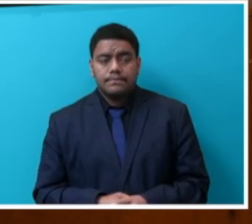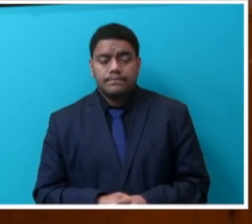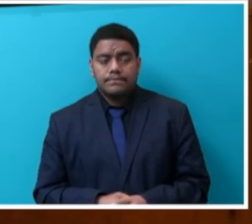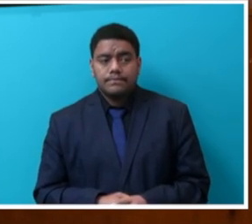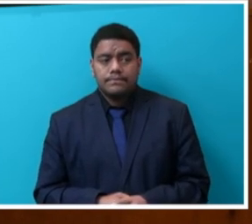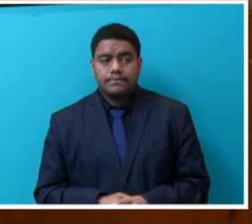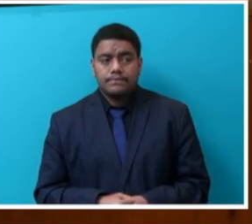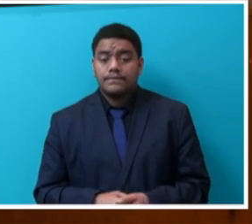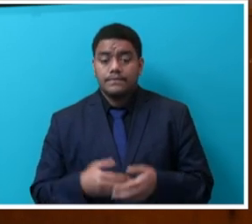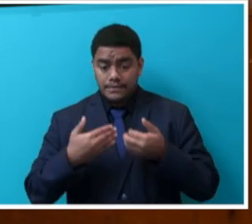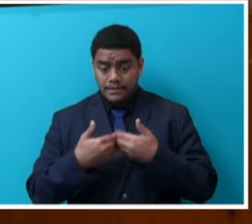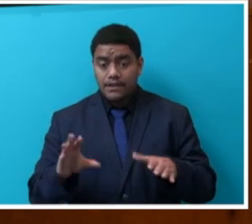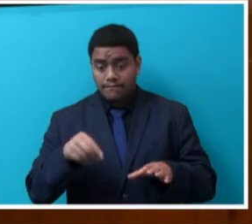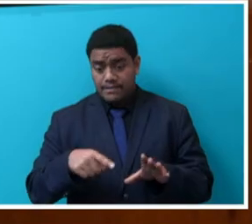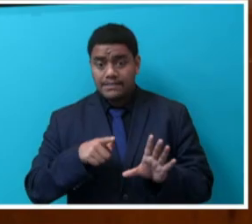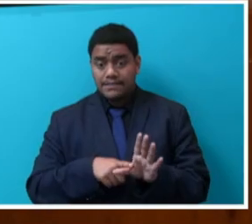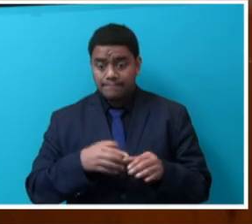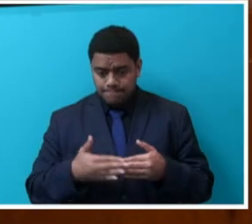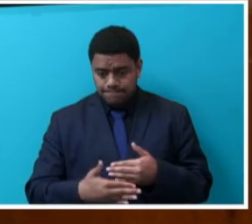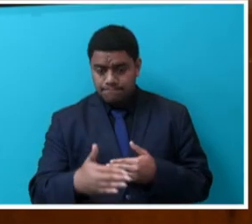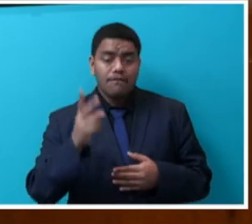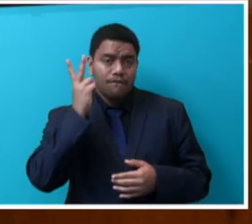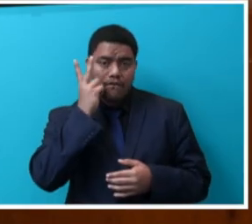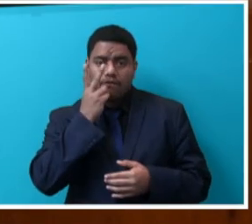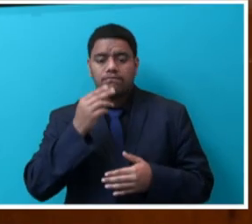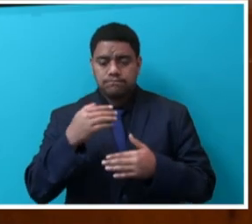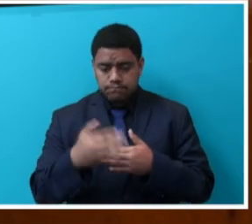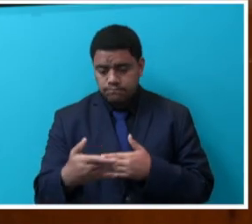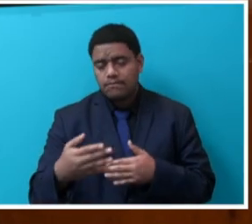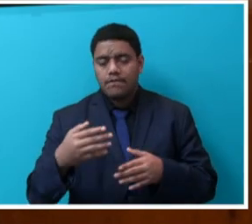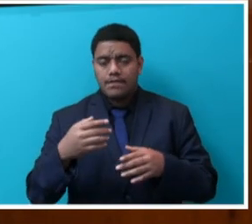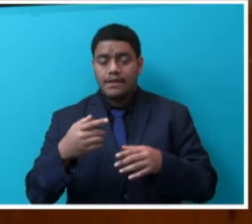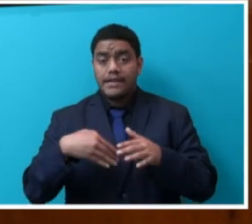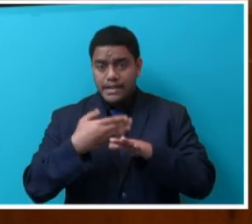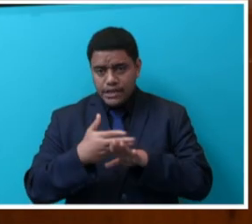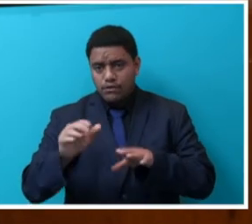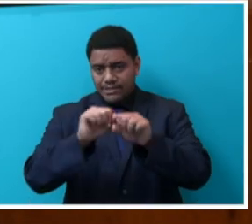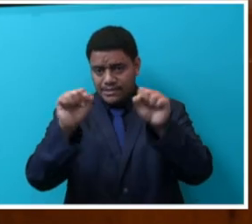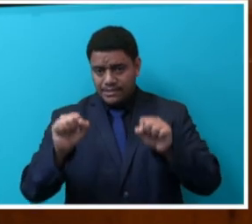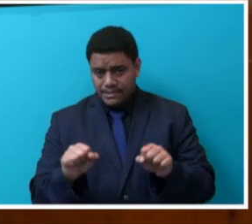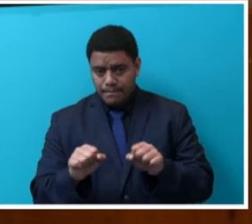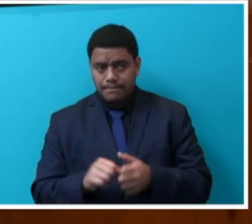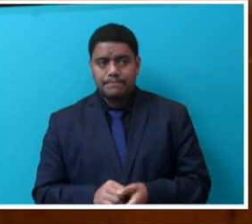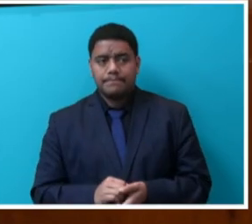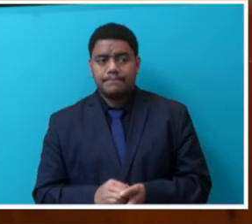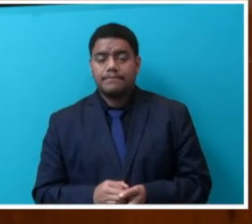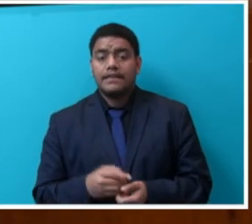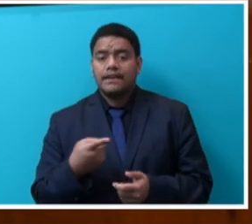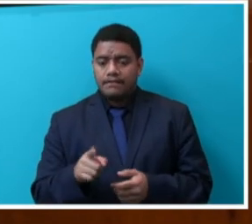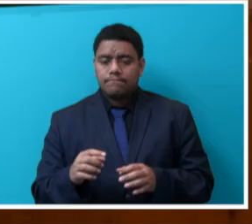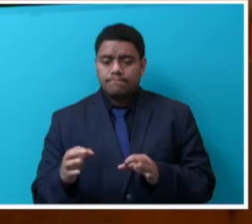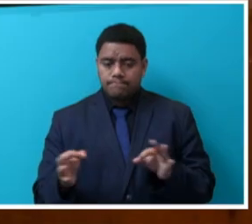Since the beginning of this year, Mr. Speaker, sir, Vodafone has been rolling out the new system. And to facilitate the rollout, the